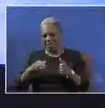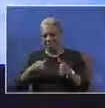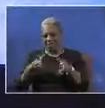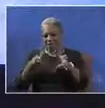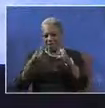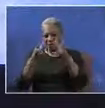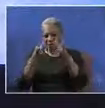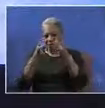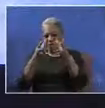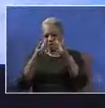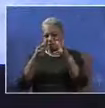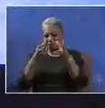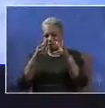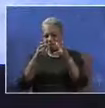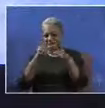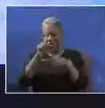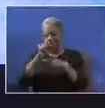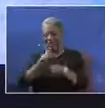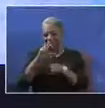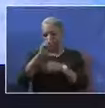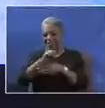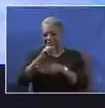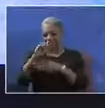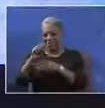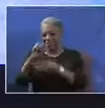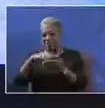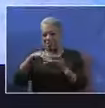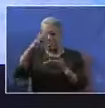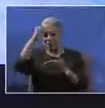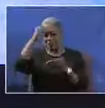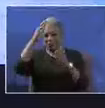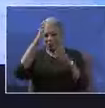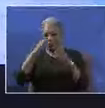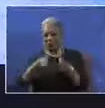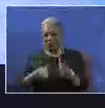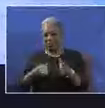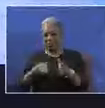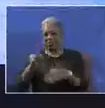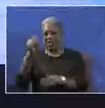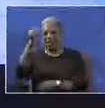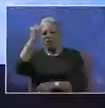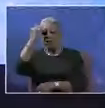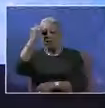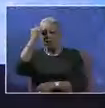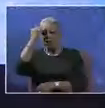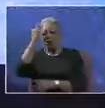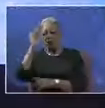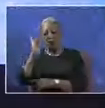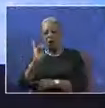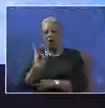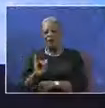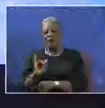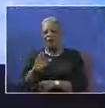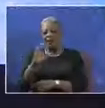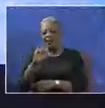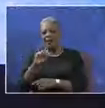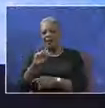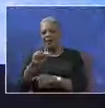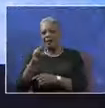know some Sunday school students who are hearing this know that if it says that